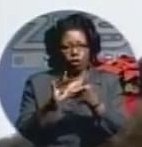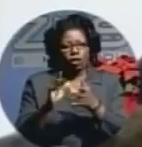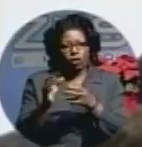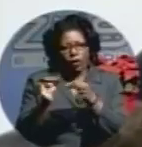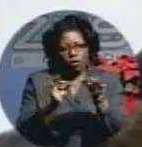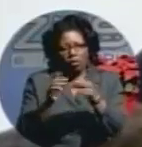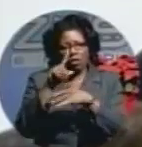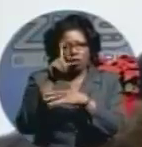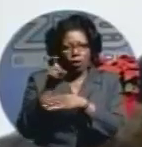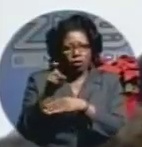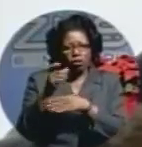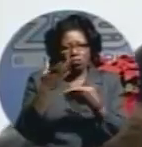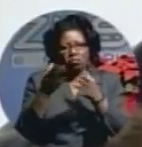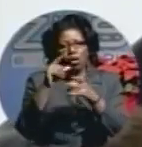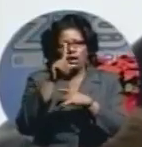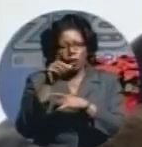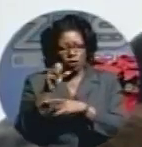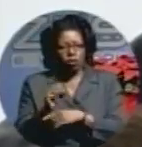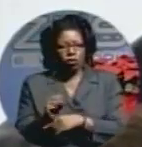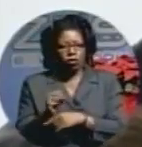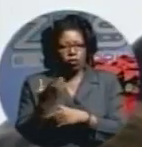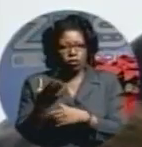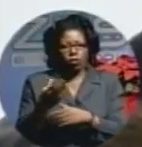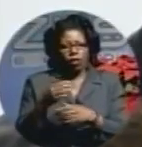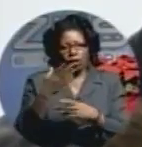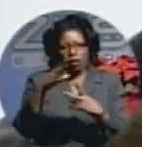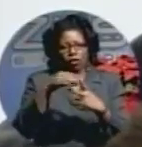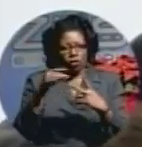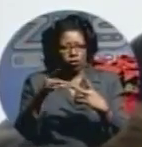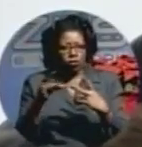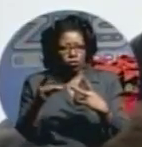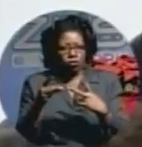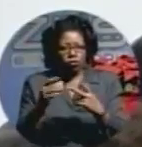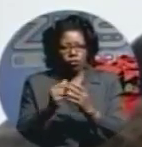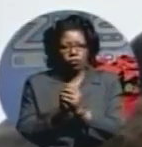question or questions. There's an option, and